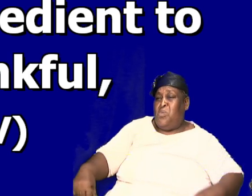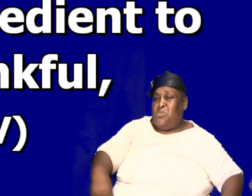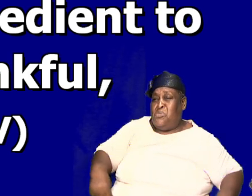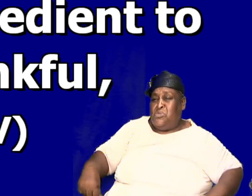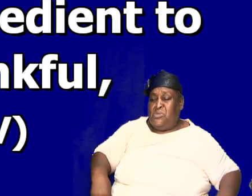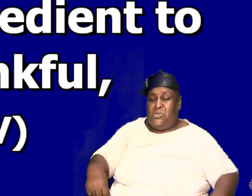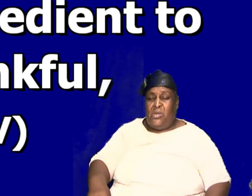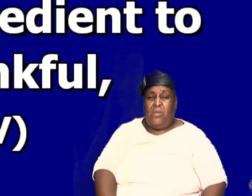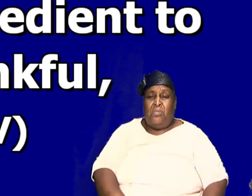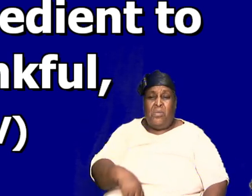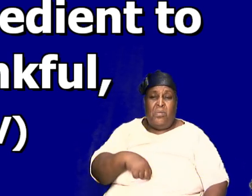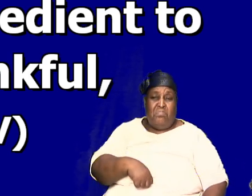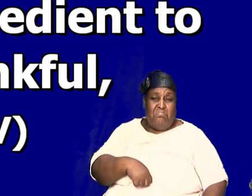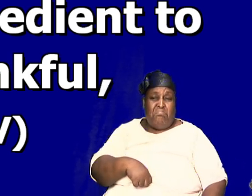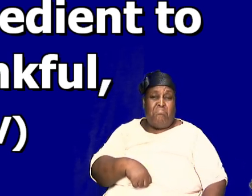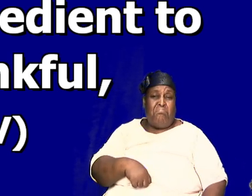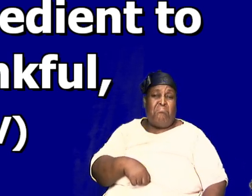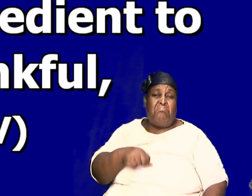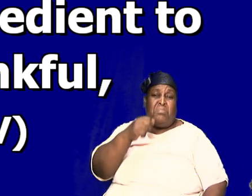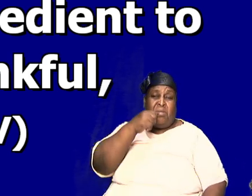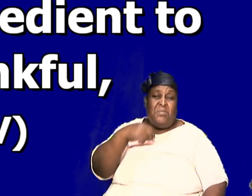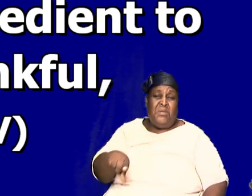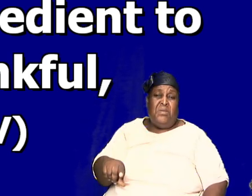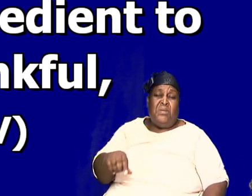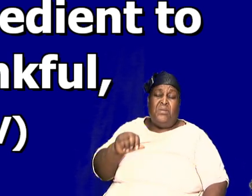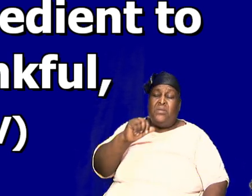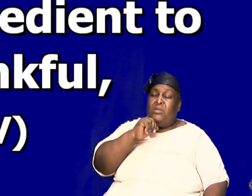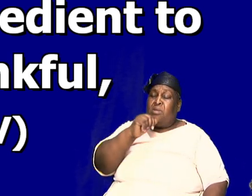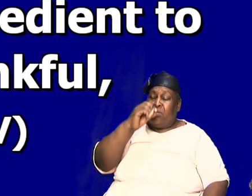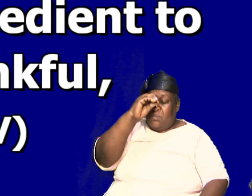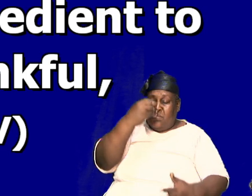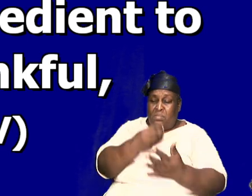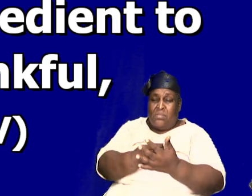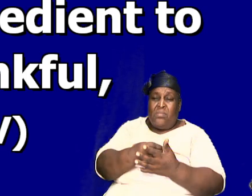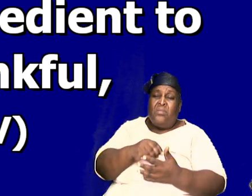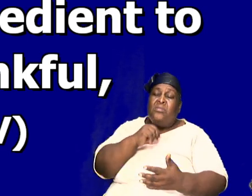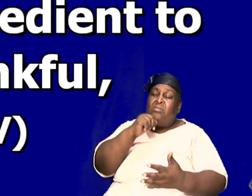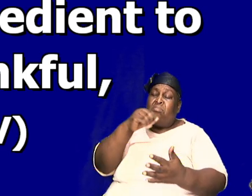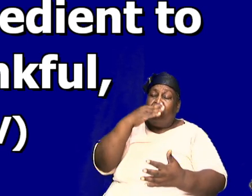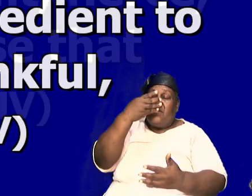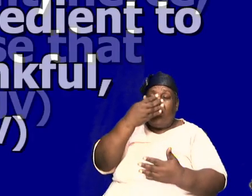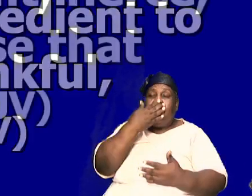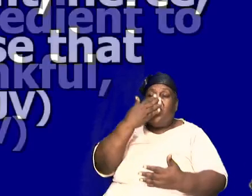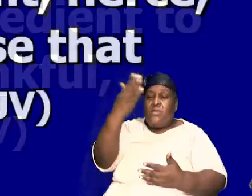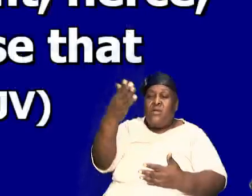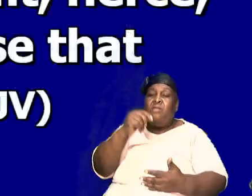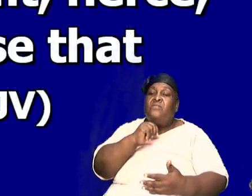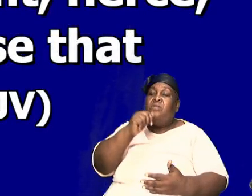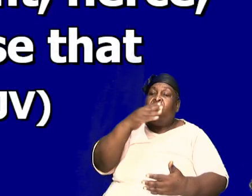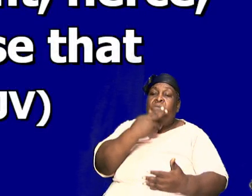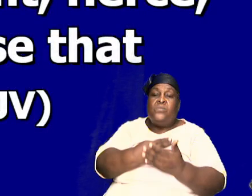proud, blasphemers, disobedient to parents, unthankful, unholy.